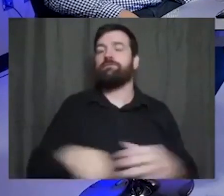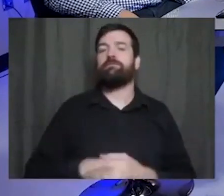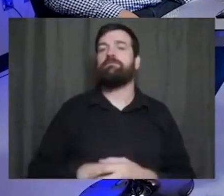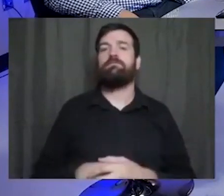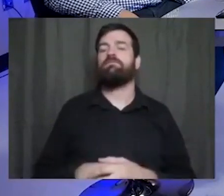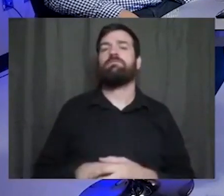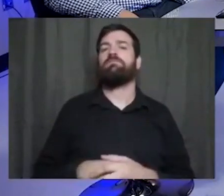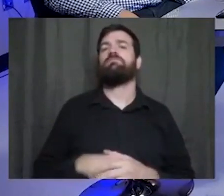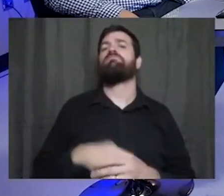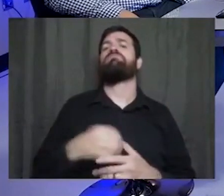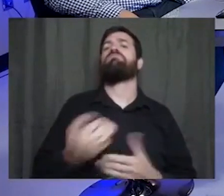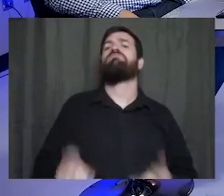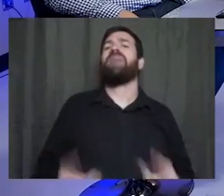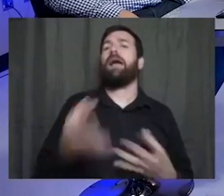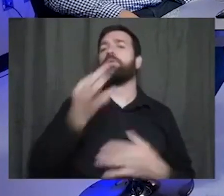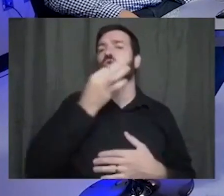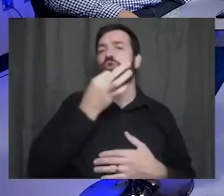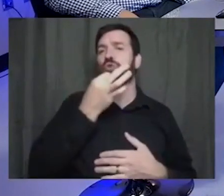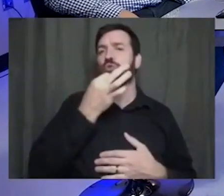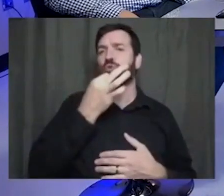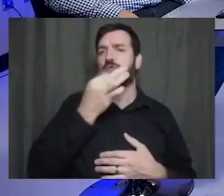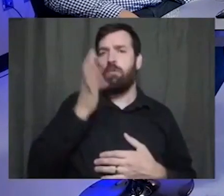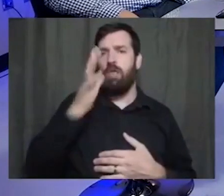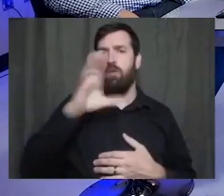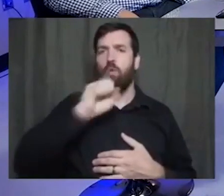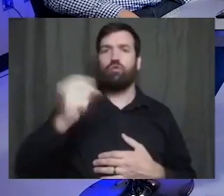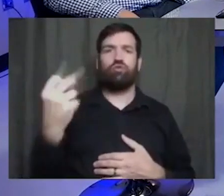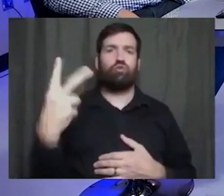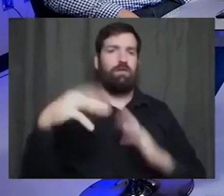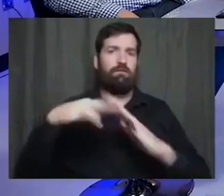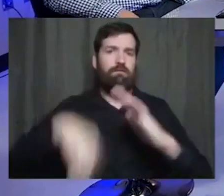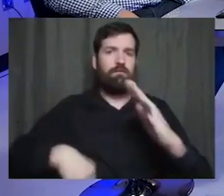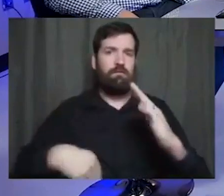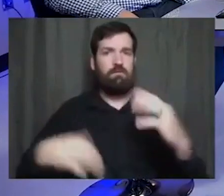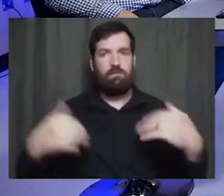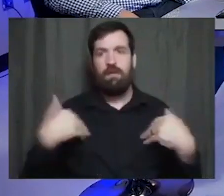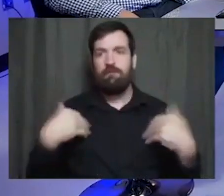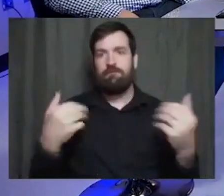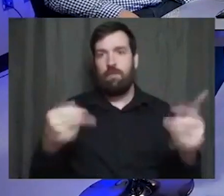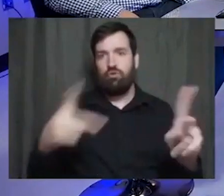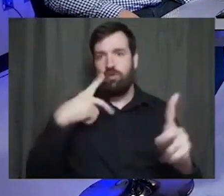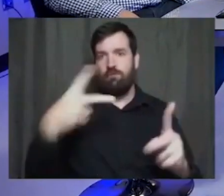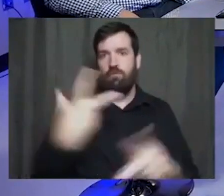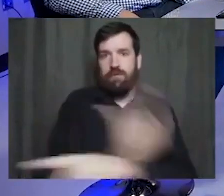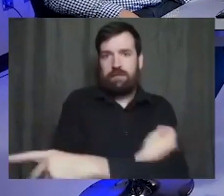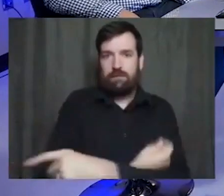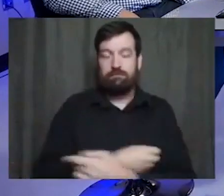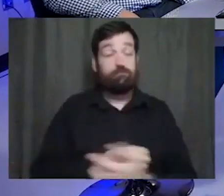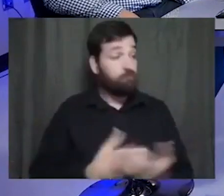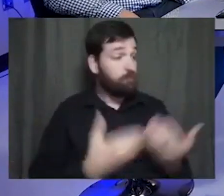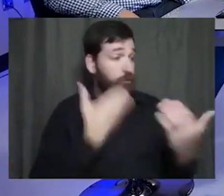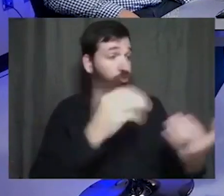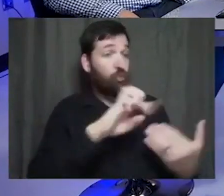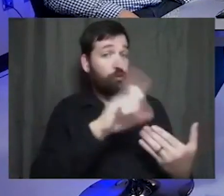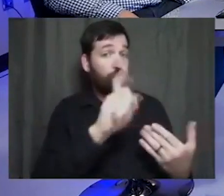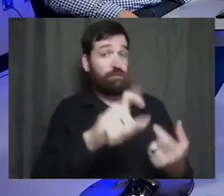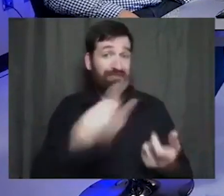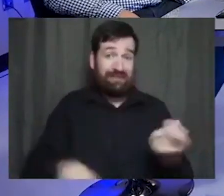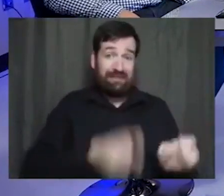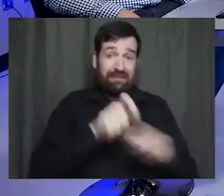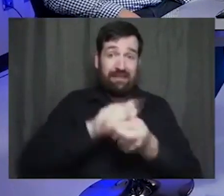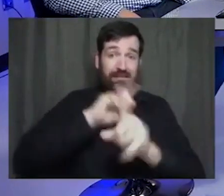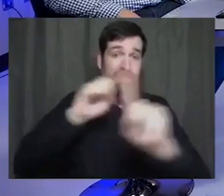those under 12 will have a vaccine? That is a great question, and I don't have the exact answer for that, but what we